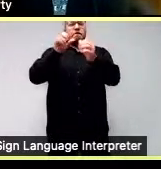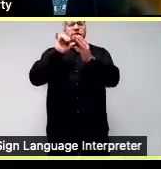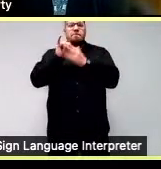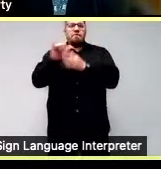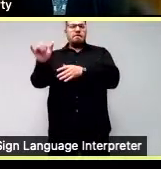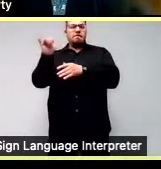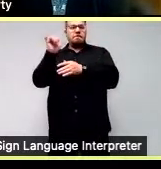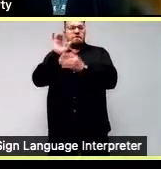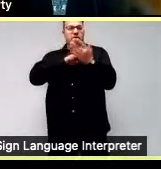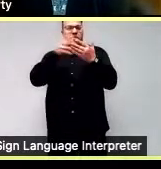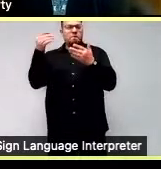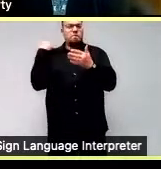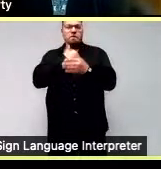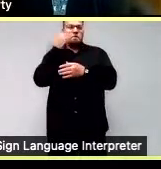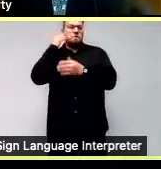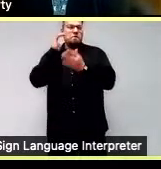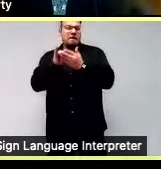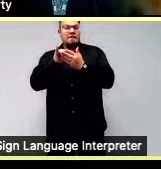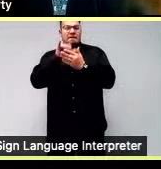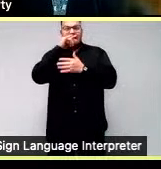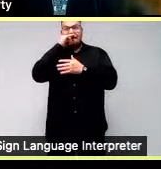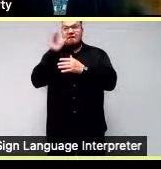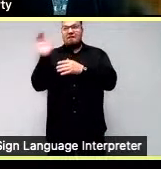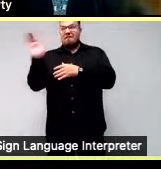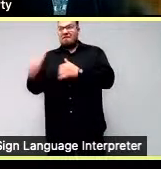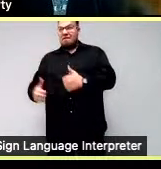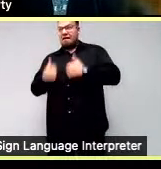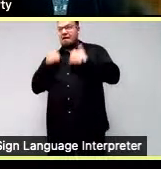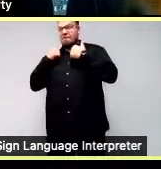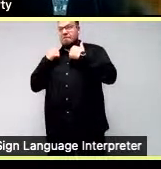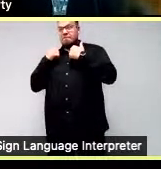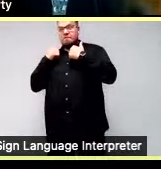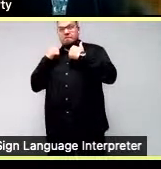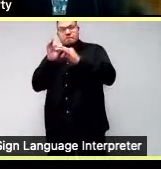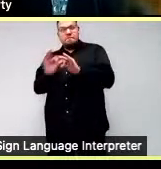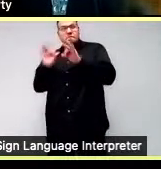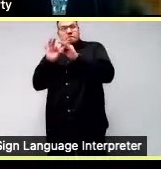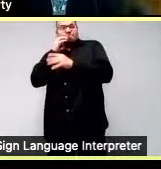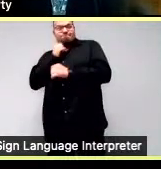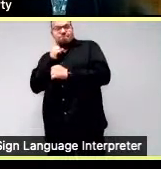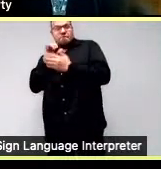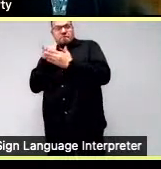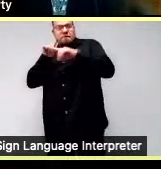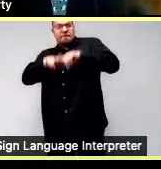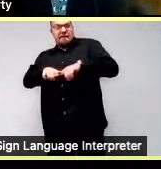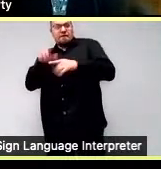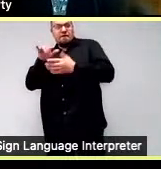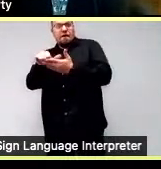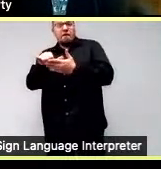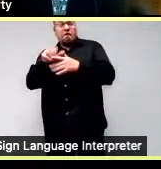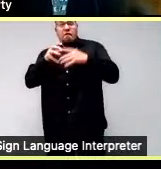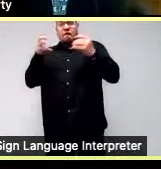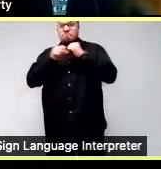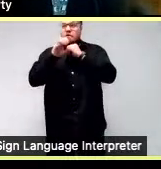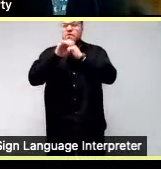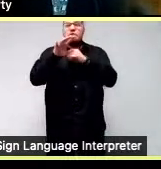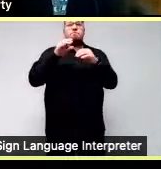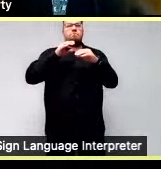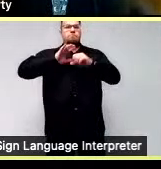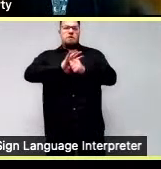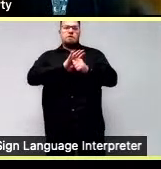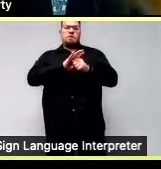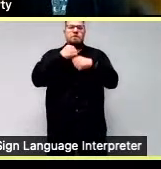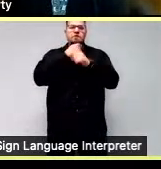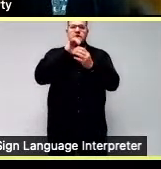that kids' lives counted on it, right? And so there was a lot of marketing. There was a lot of pressure to make sure we opened up in the fall